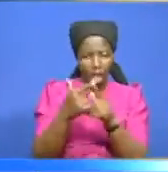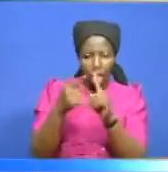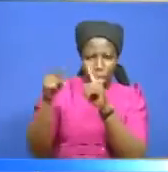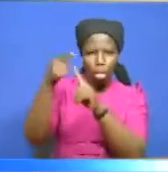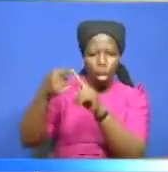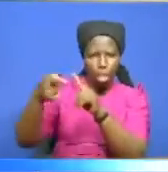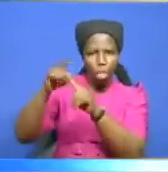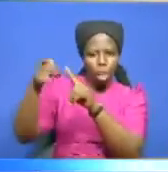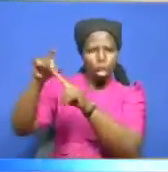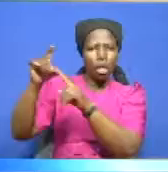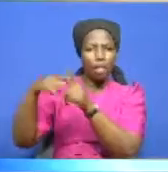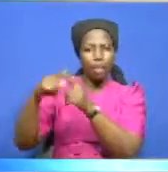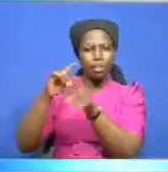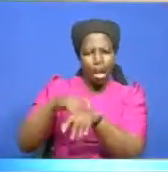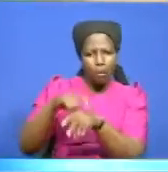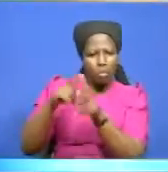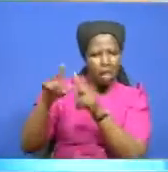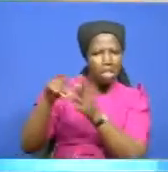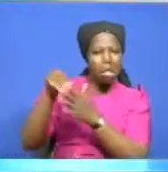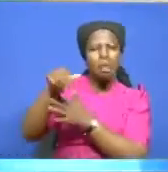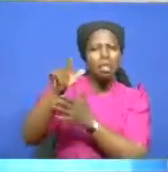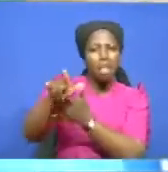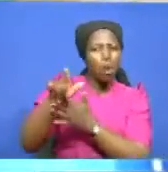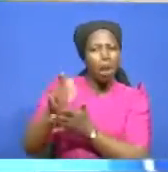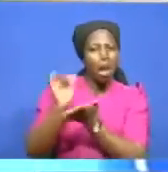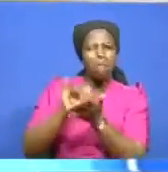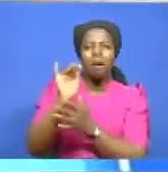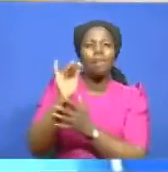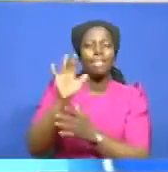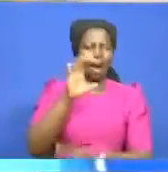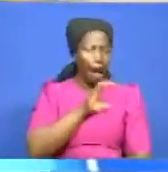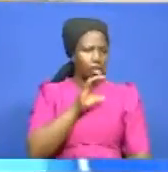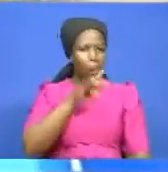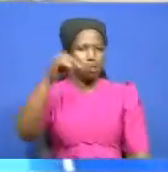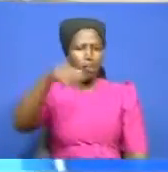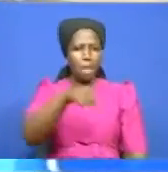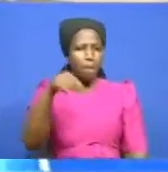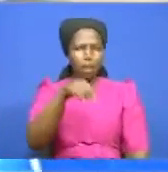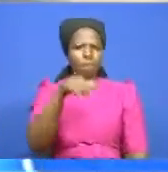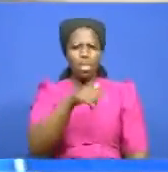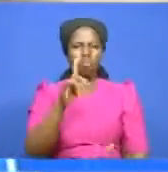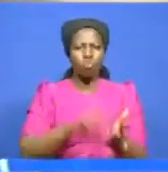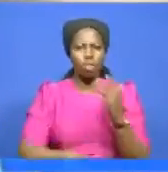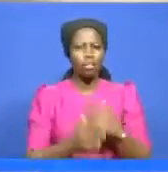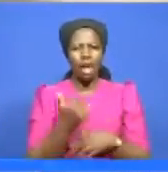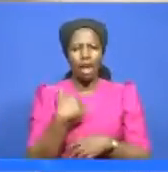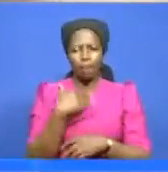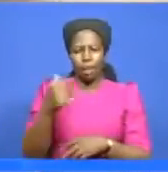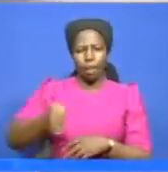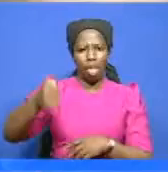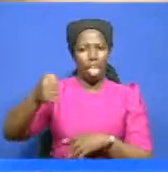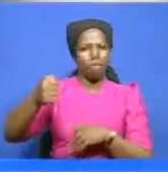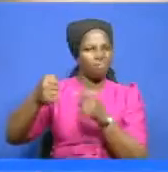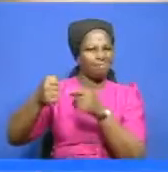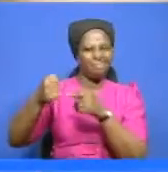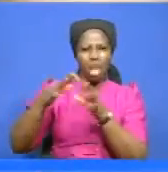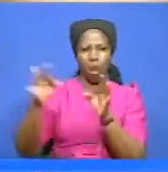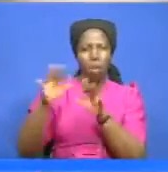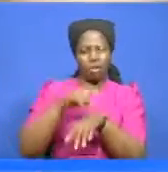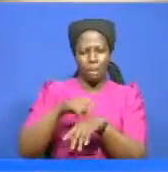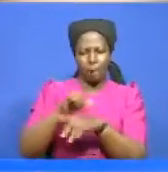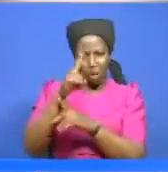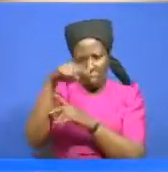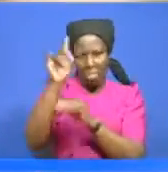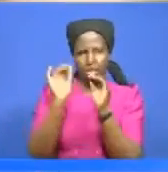you're activating the loan again, you're asking the customer to pay what has been held in abeyance over time. I think that is not right. Banks